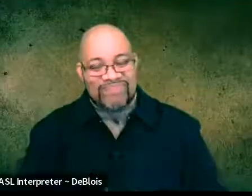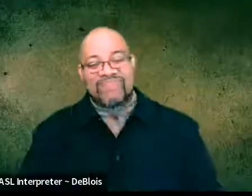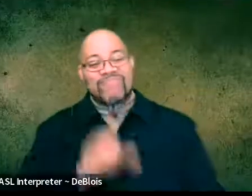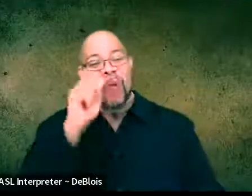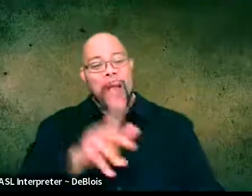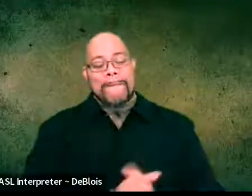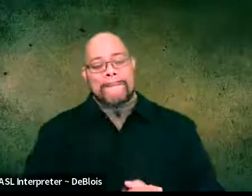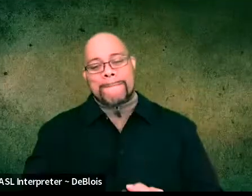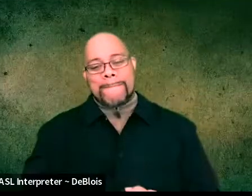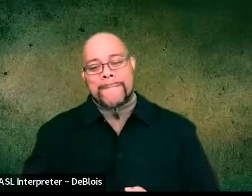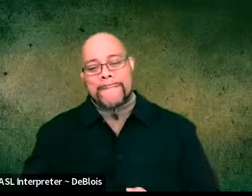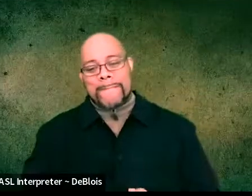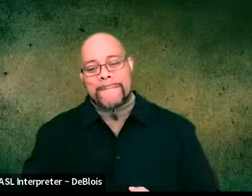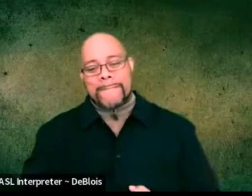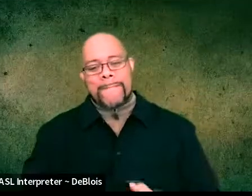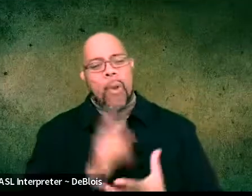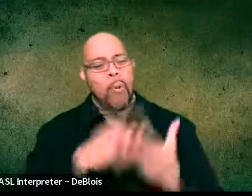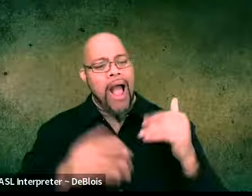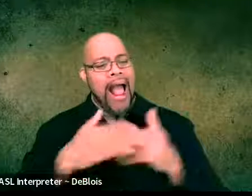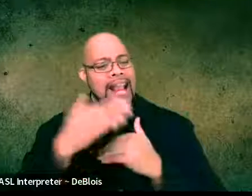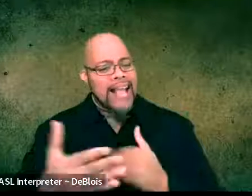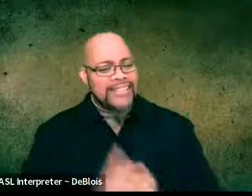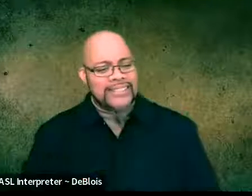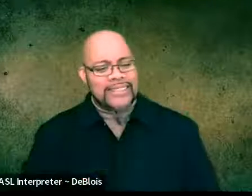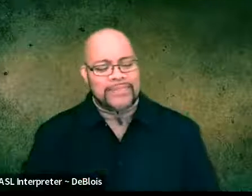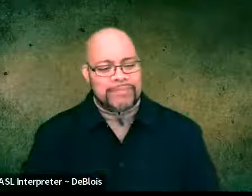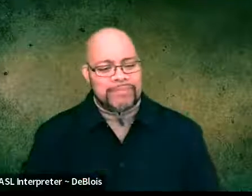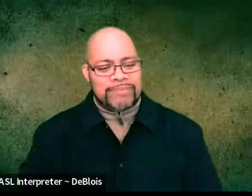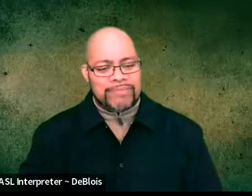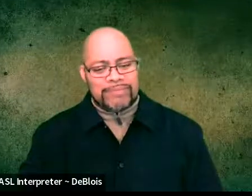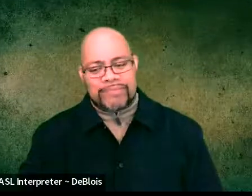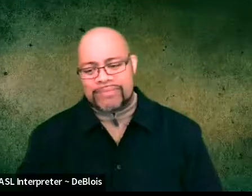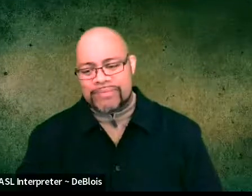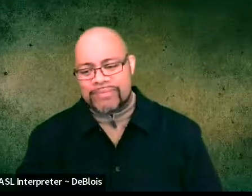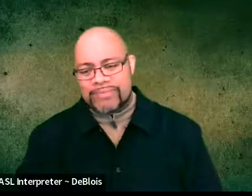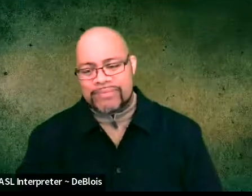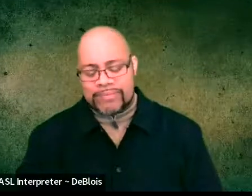right. What's up next?